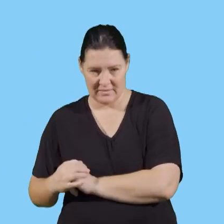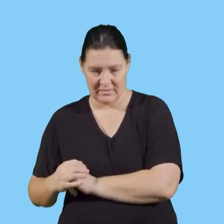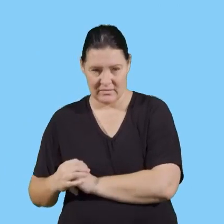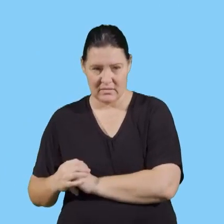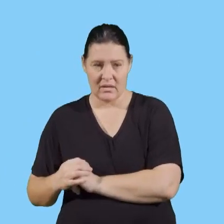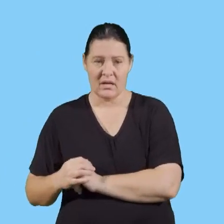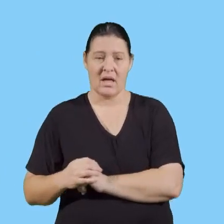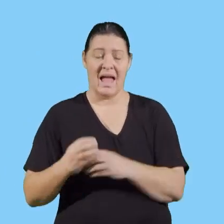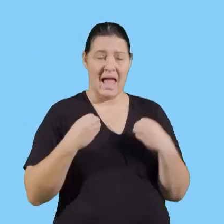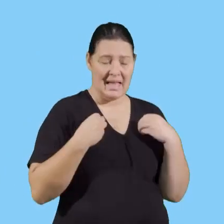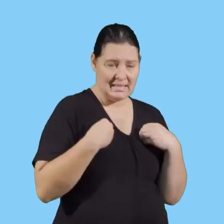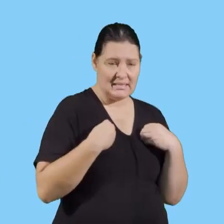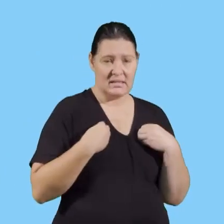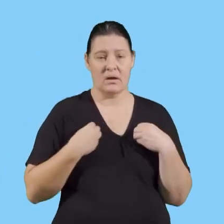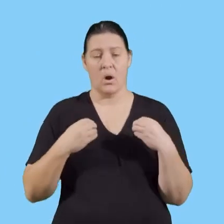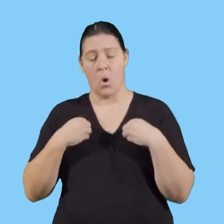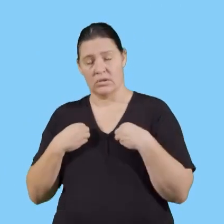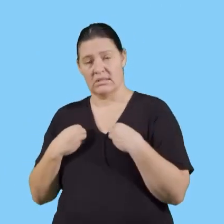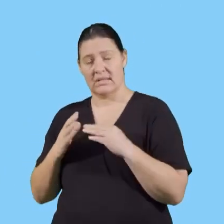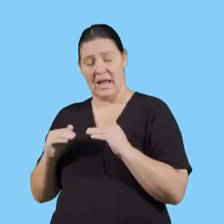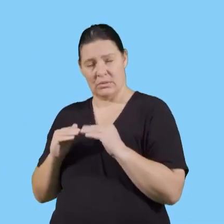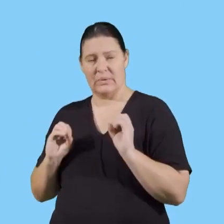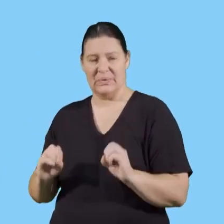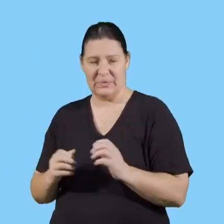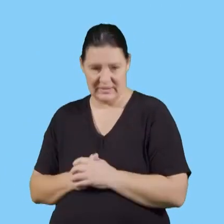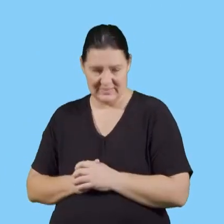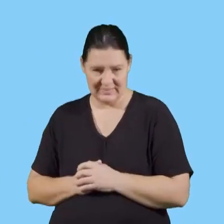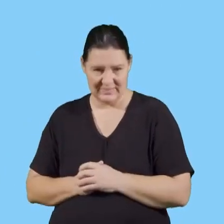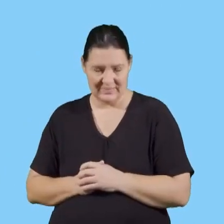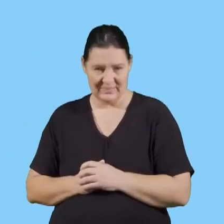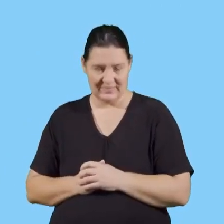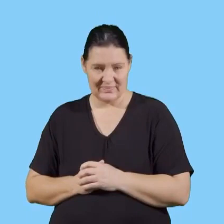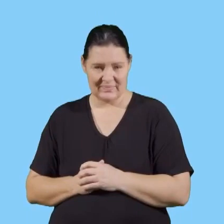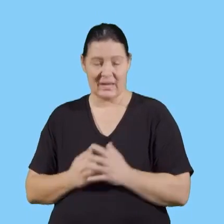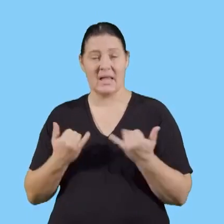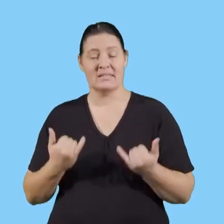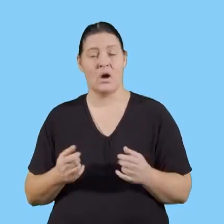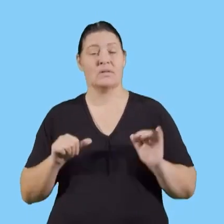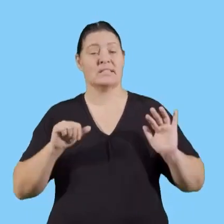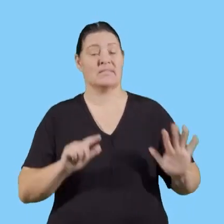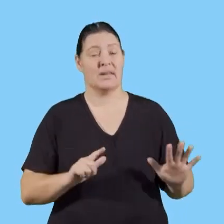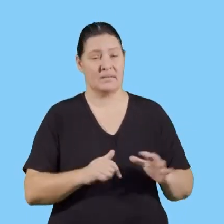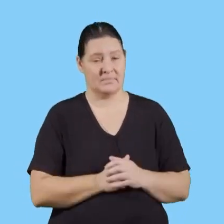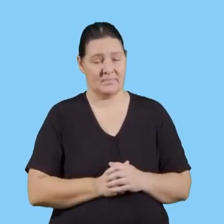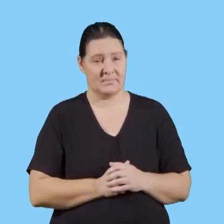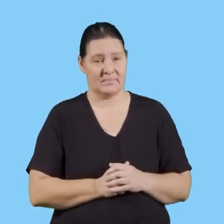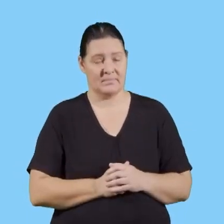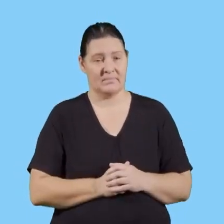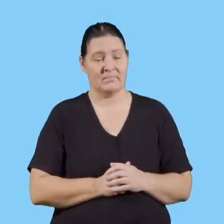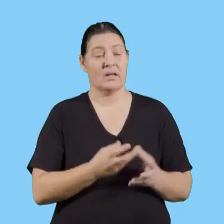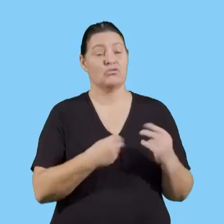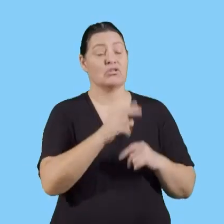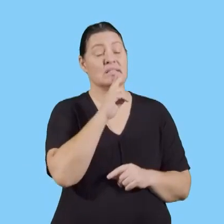your assets as well as no effect on your owner's equity and liabilities. We will now do number 7. And the transaction